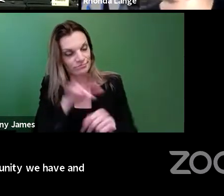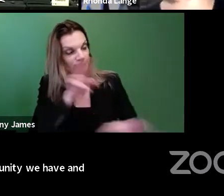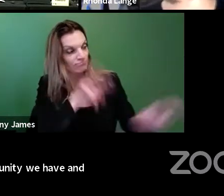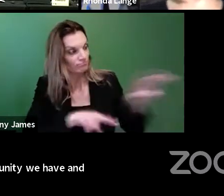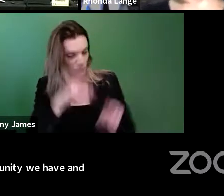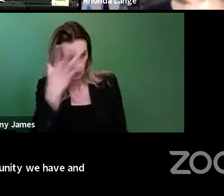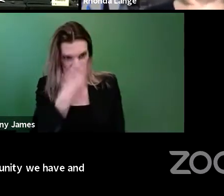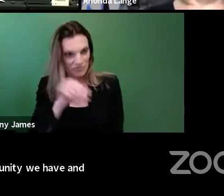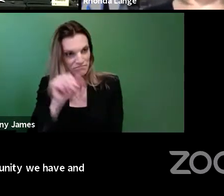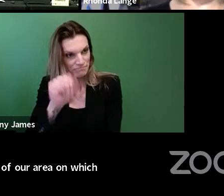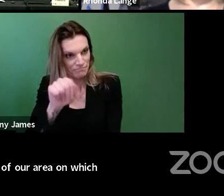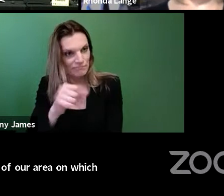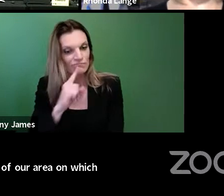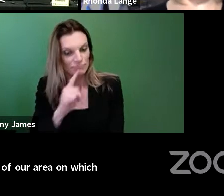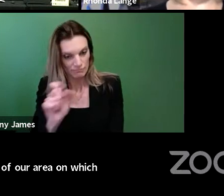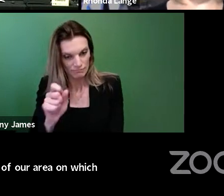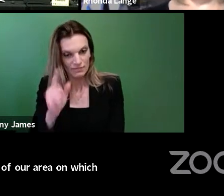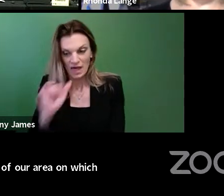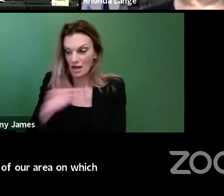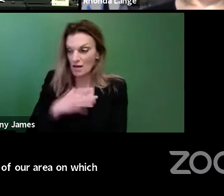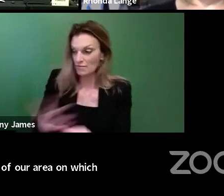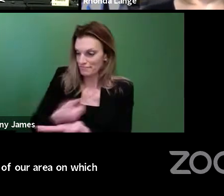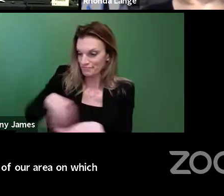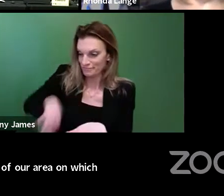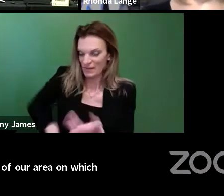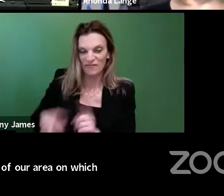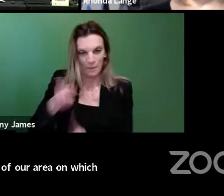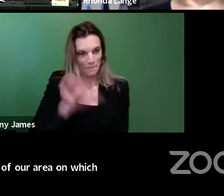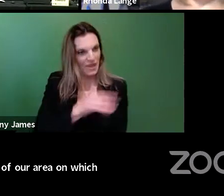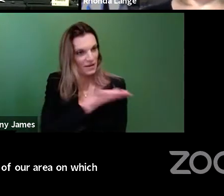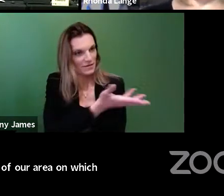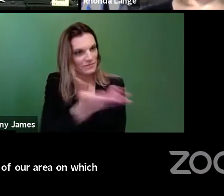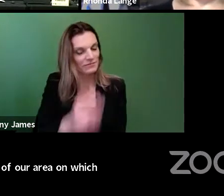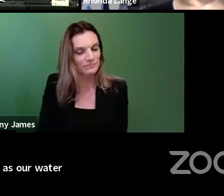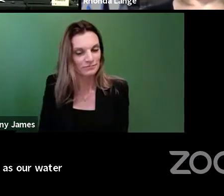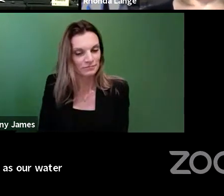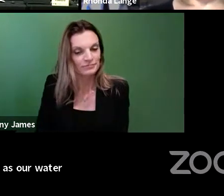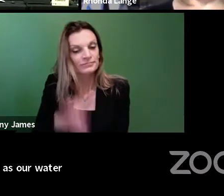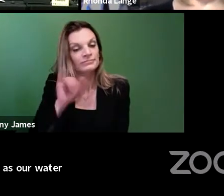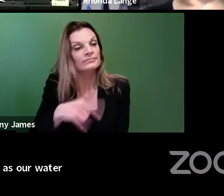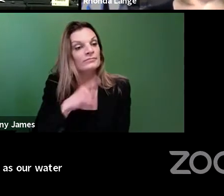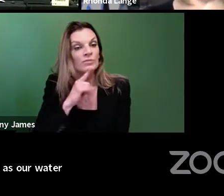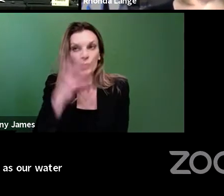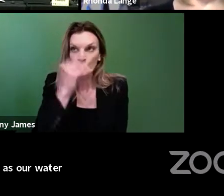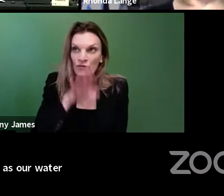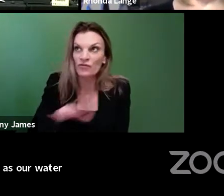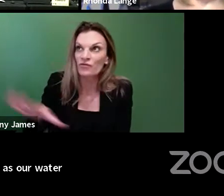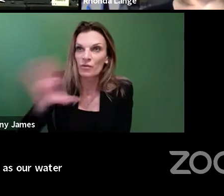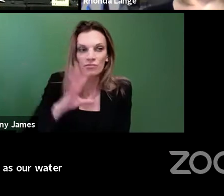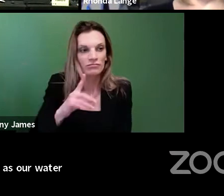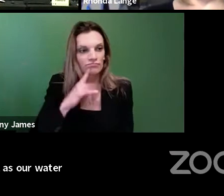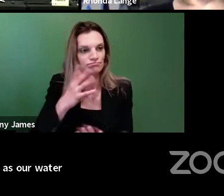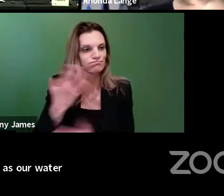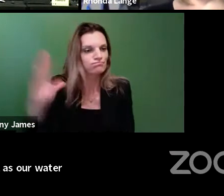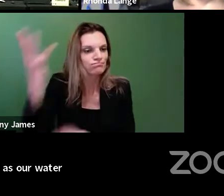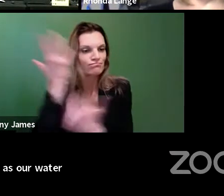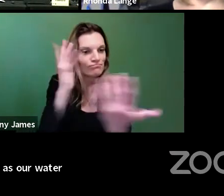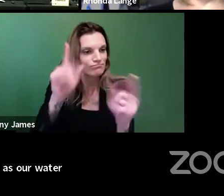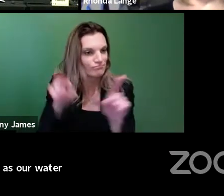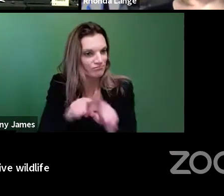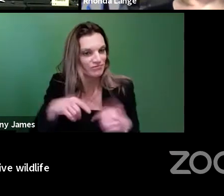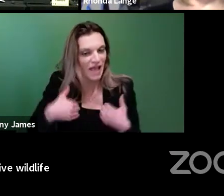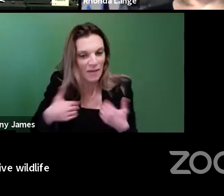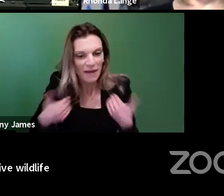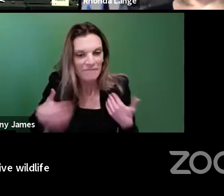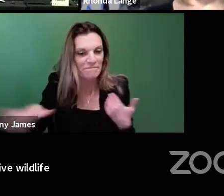depends, as well as our water quality and our sensitive wildlife environments. Please do your best to